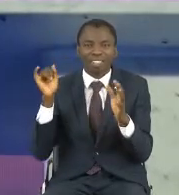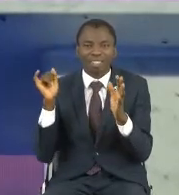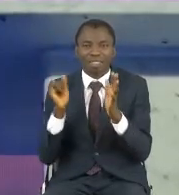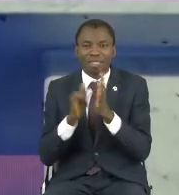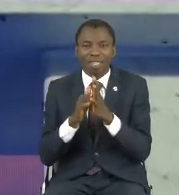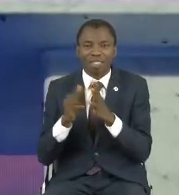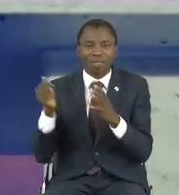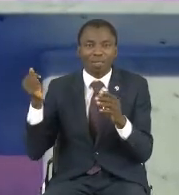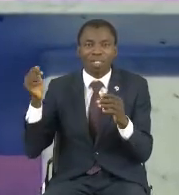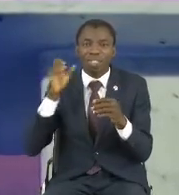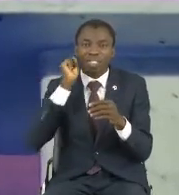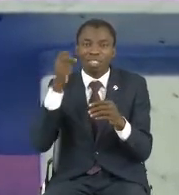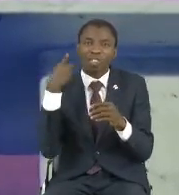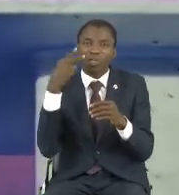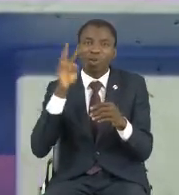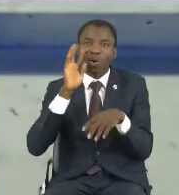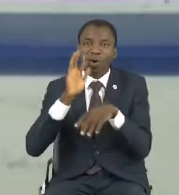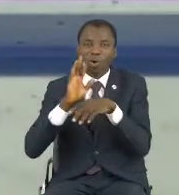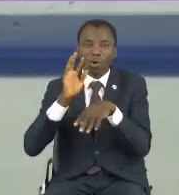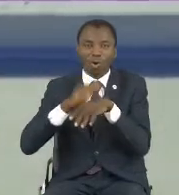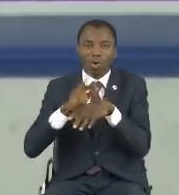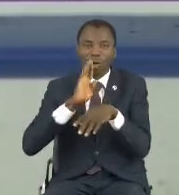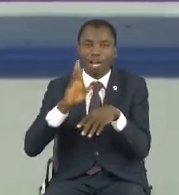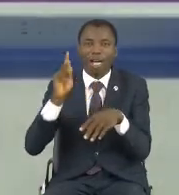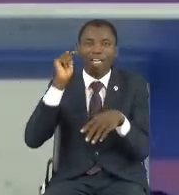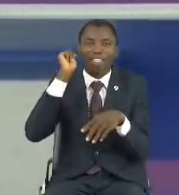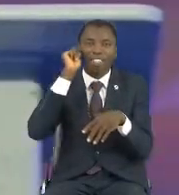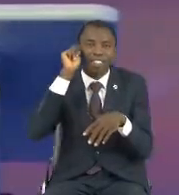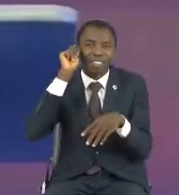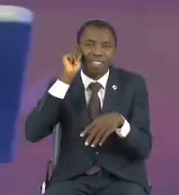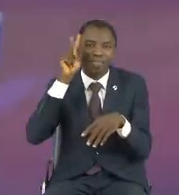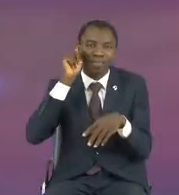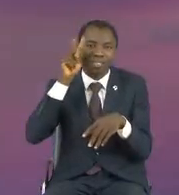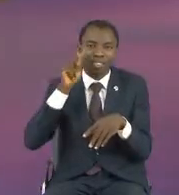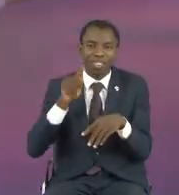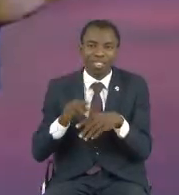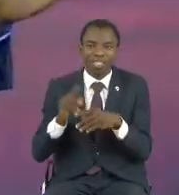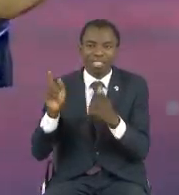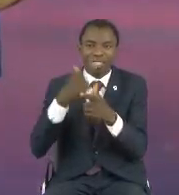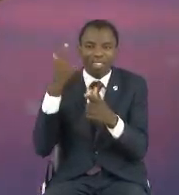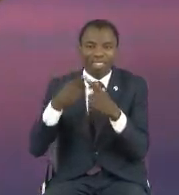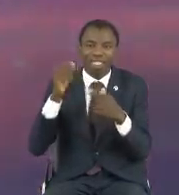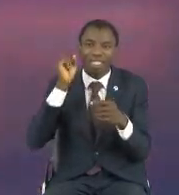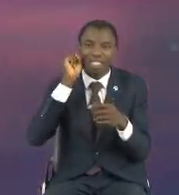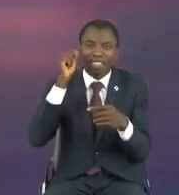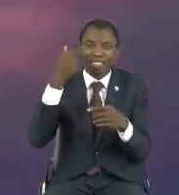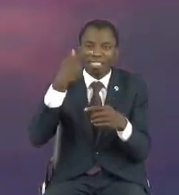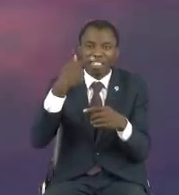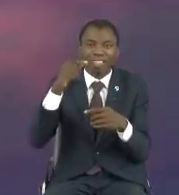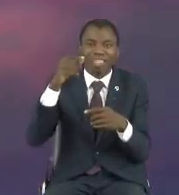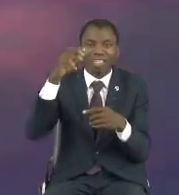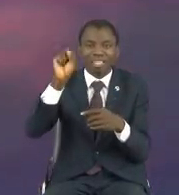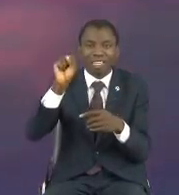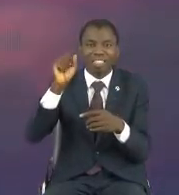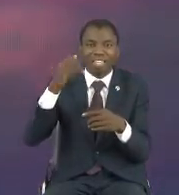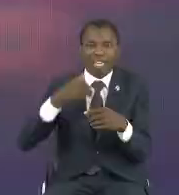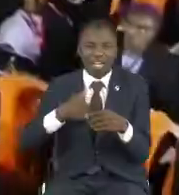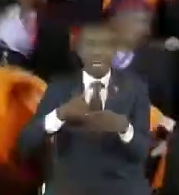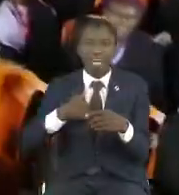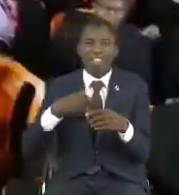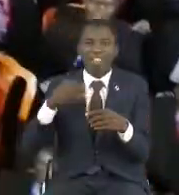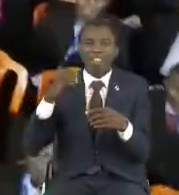She saw, they said, he has come. The GS has come. And then she saw